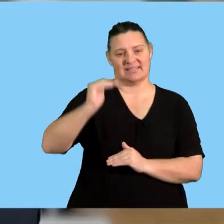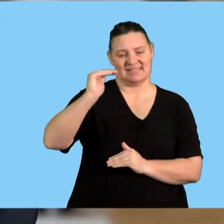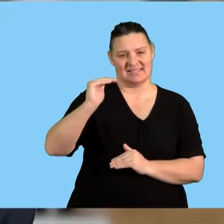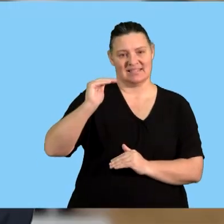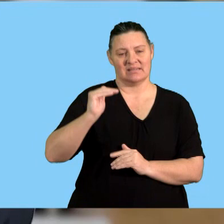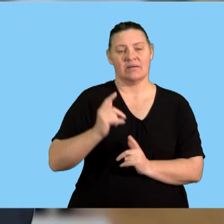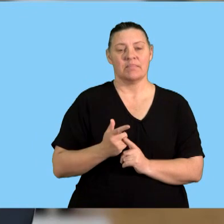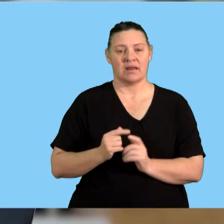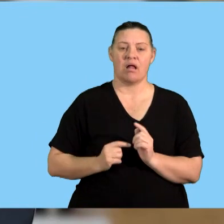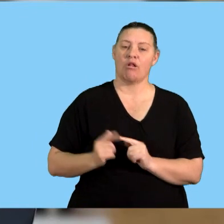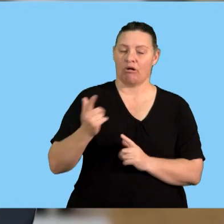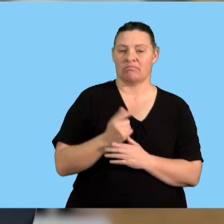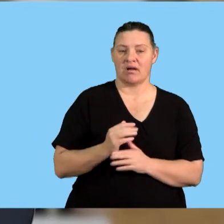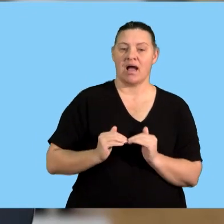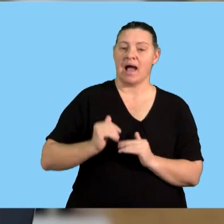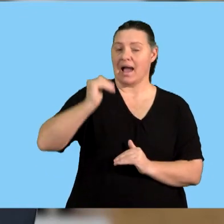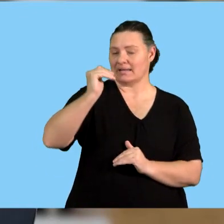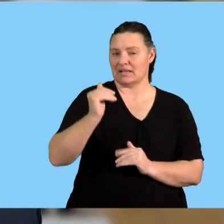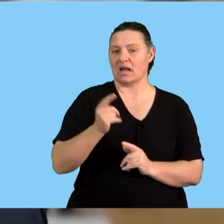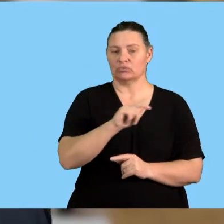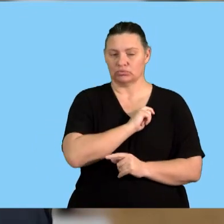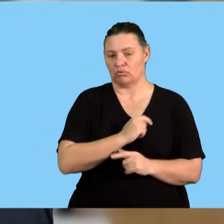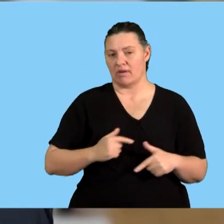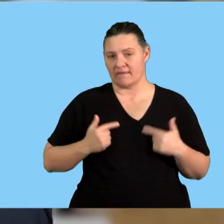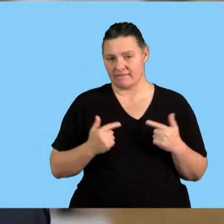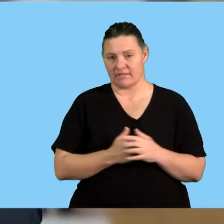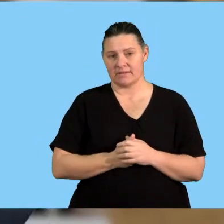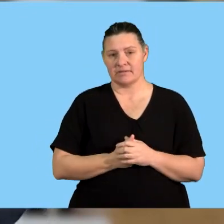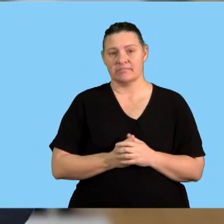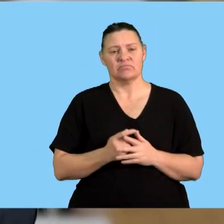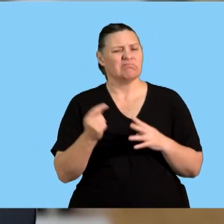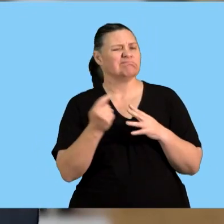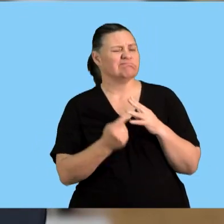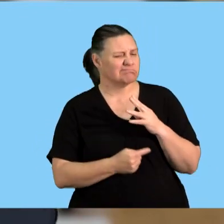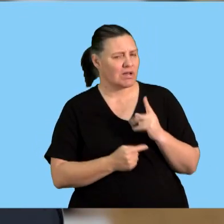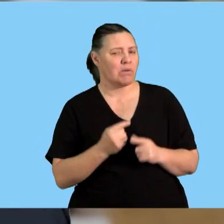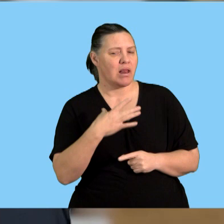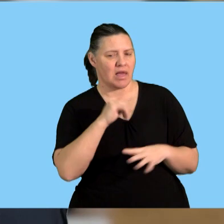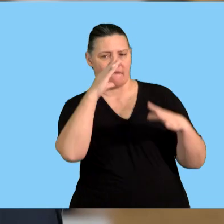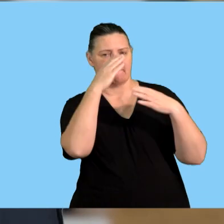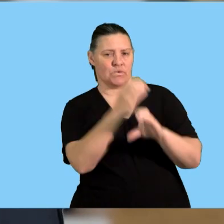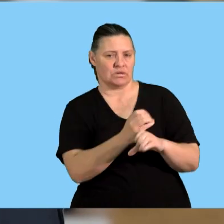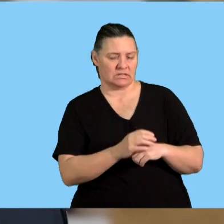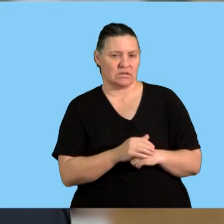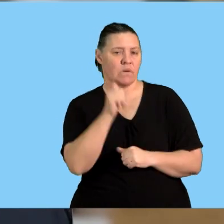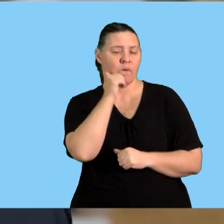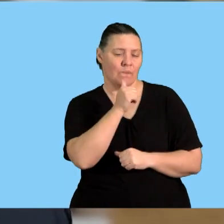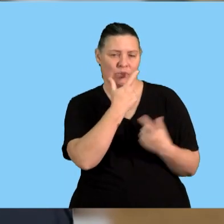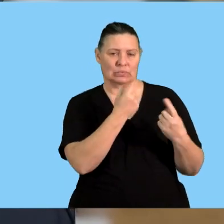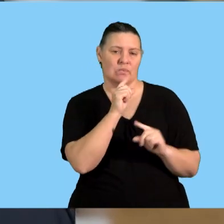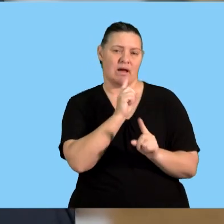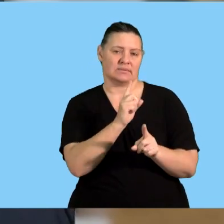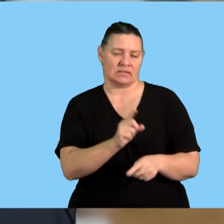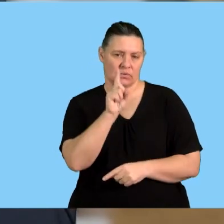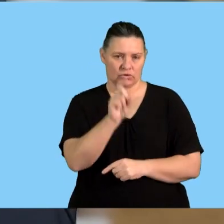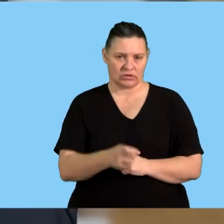lampstand meaning the length of it or the height of it in real life okay so those are the things I would like you to focus on when tackling